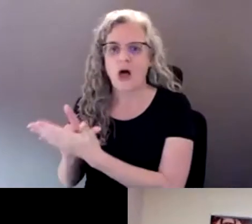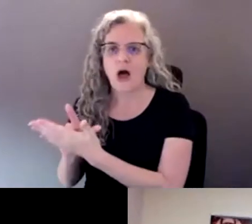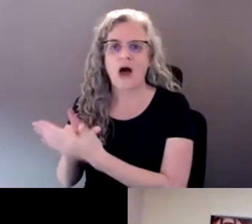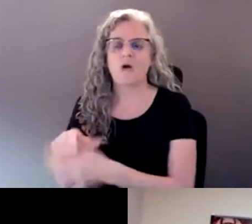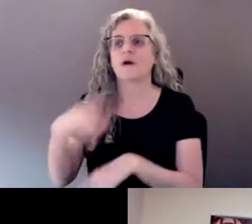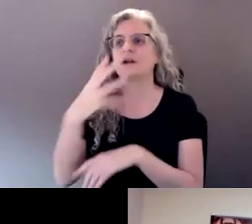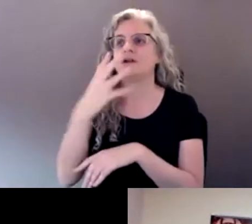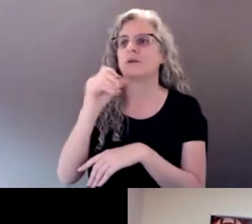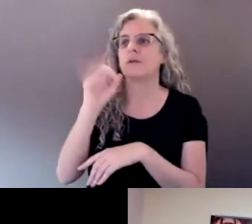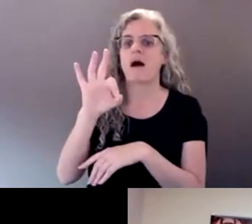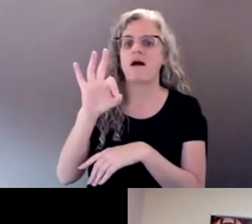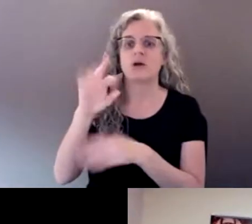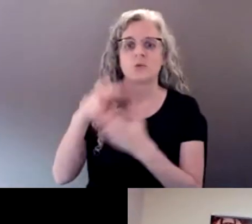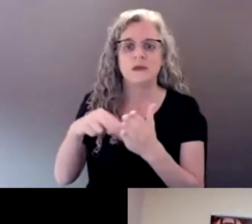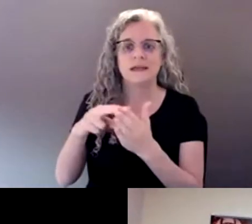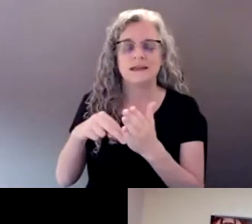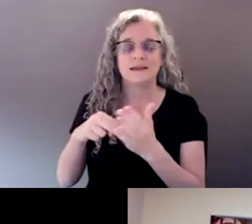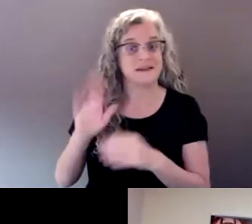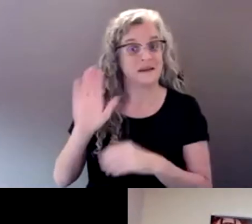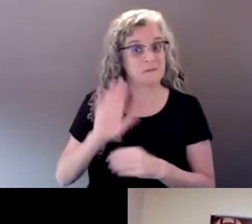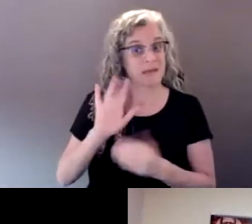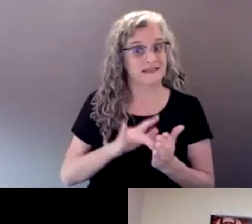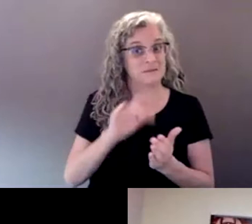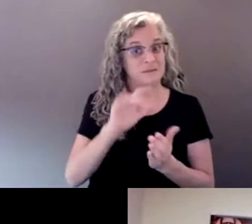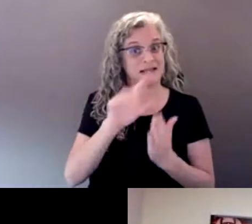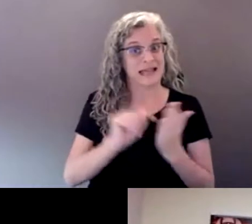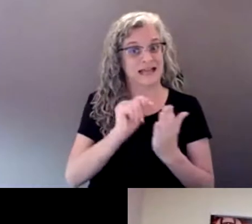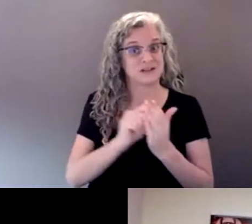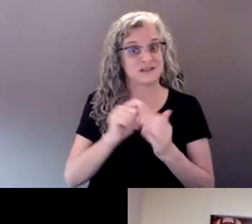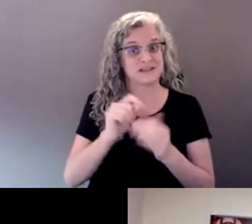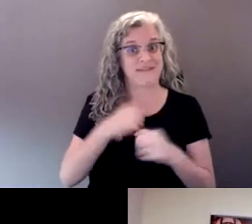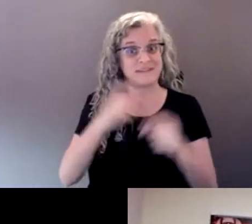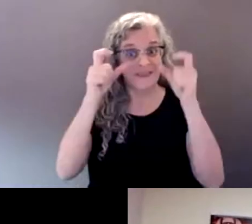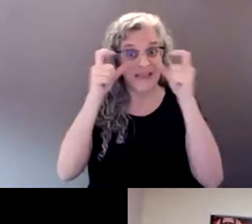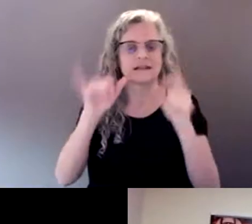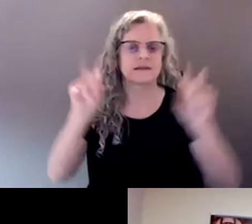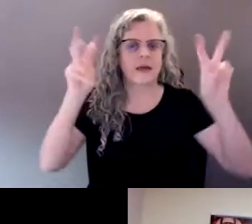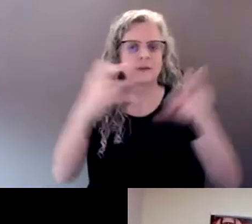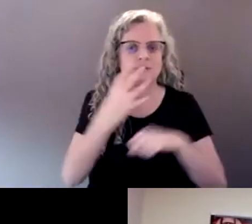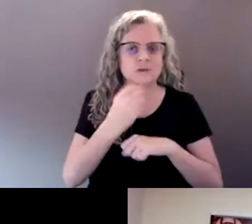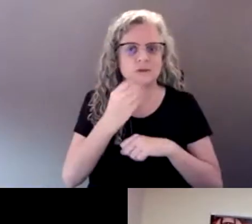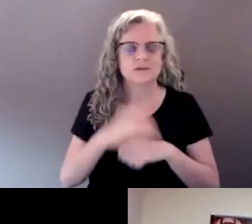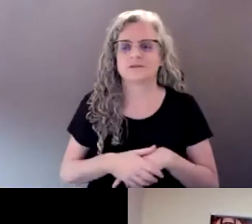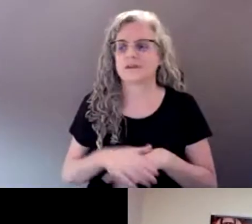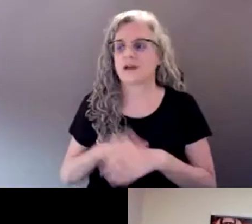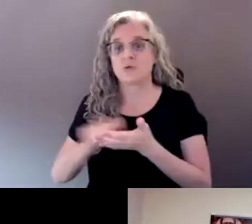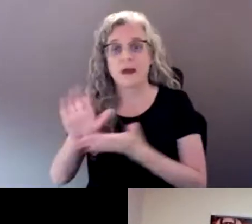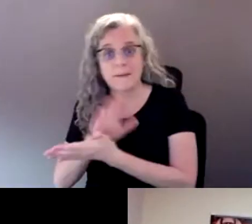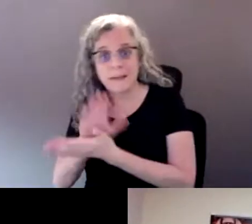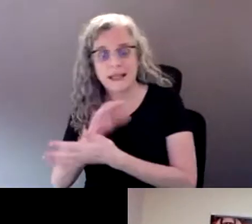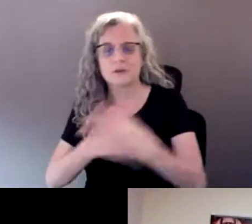of wearing spectacles, that was Jewish in the Middle Ages, or of writing on paper instead of on parchment, or of